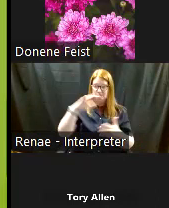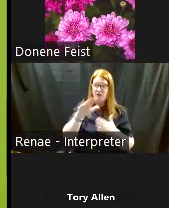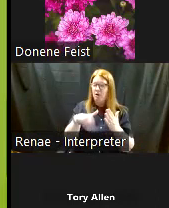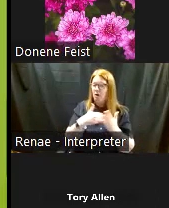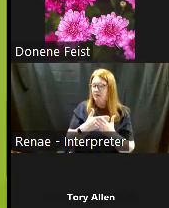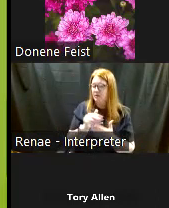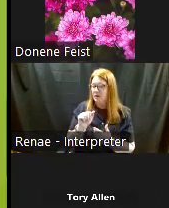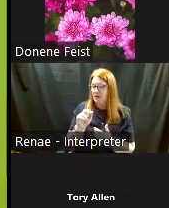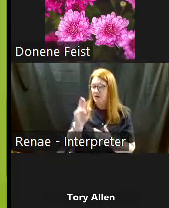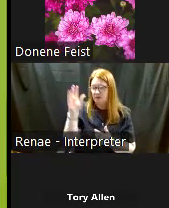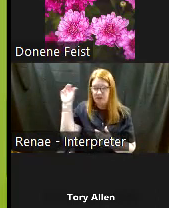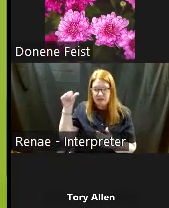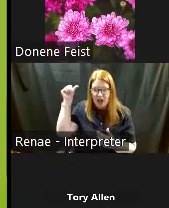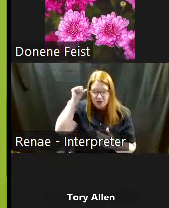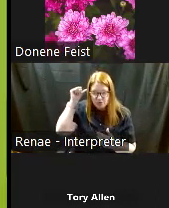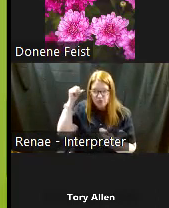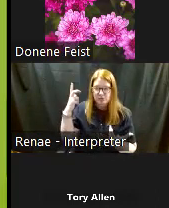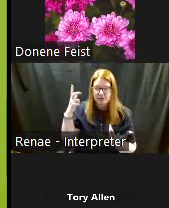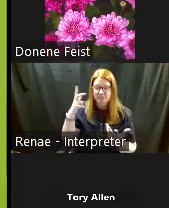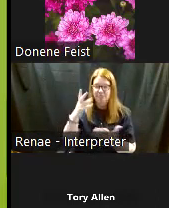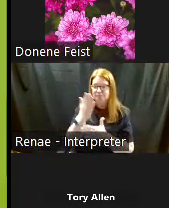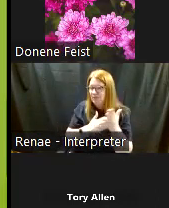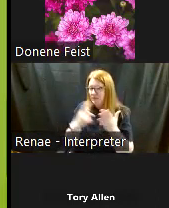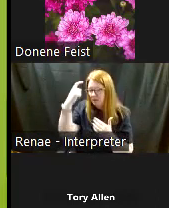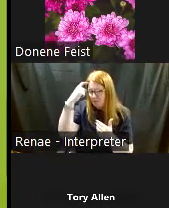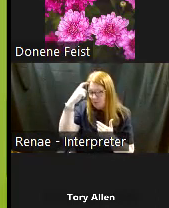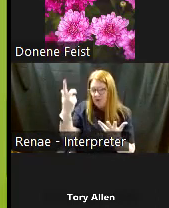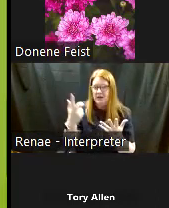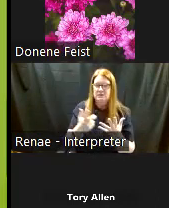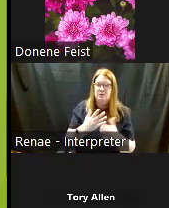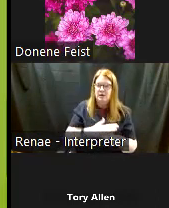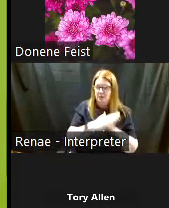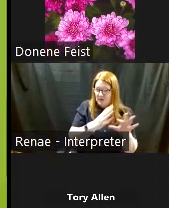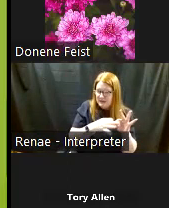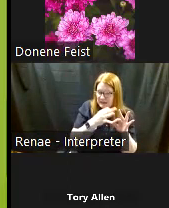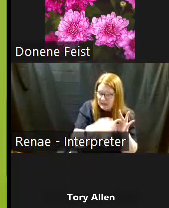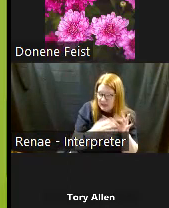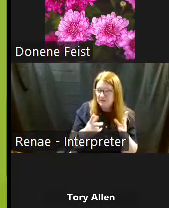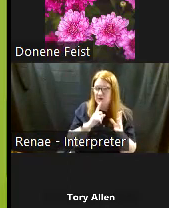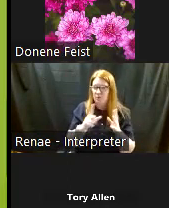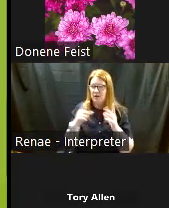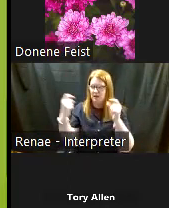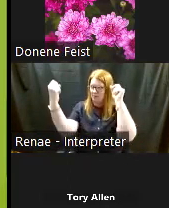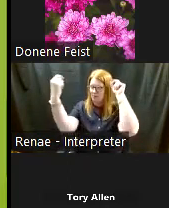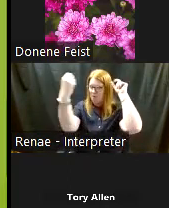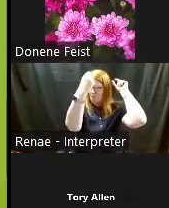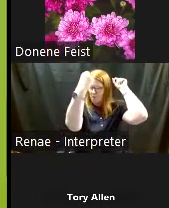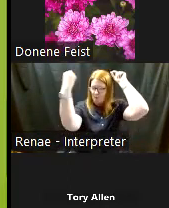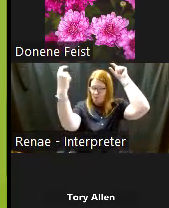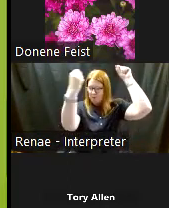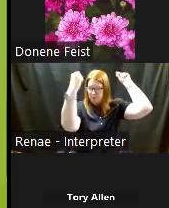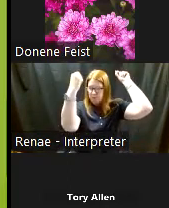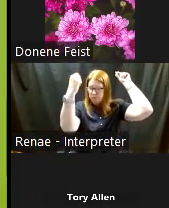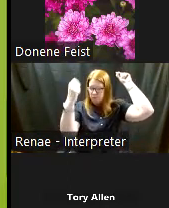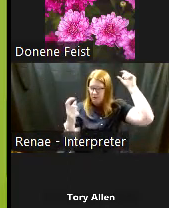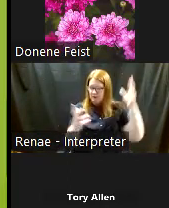centers in the brain itself. So we can prevent delays, we can stimulate all of the kind of the connections and highways that we